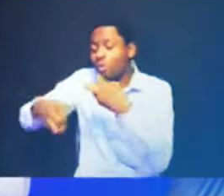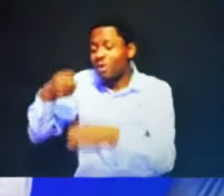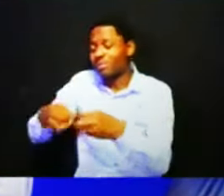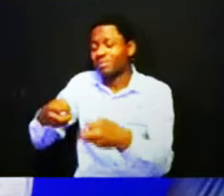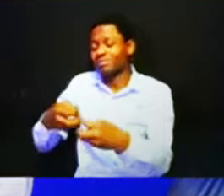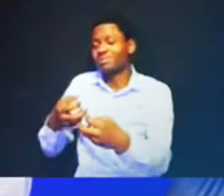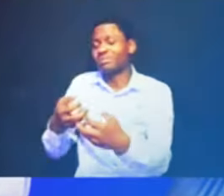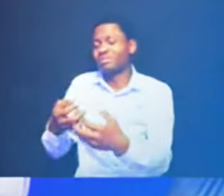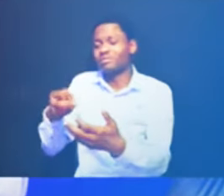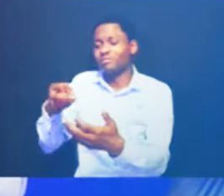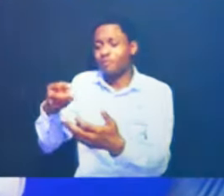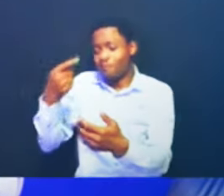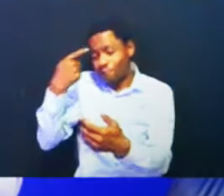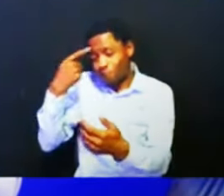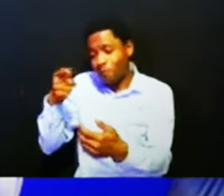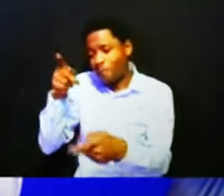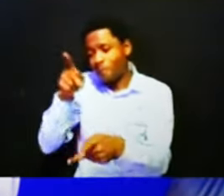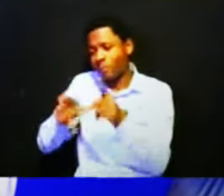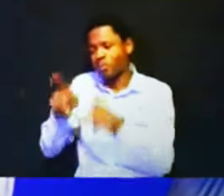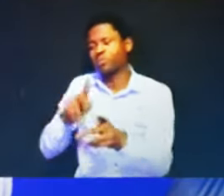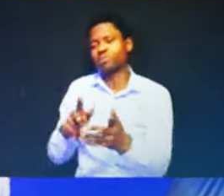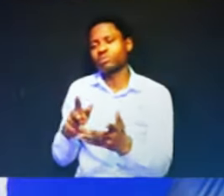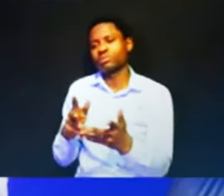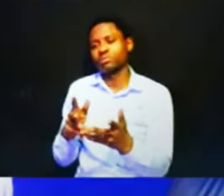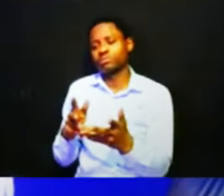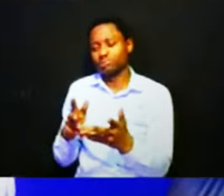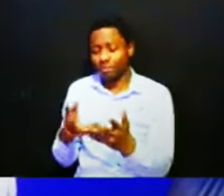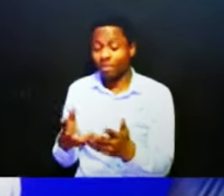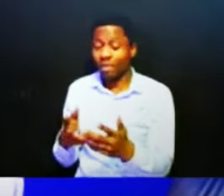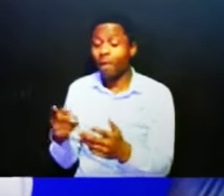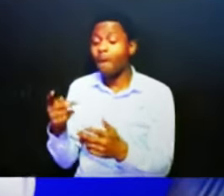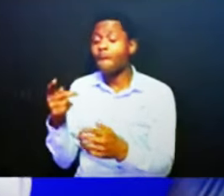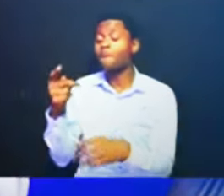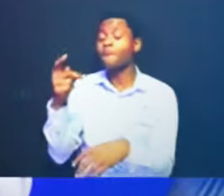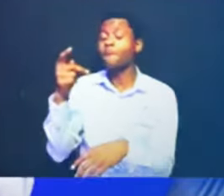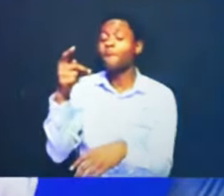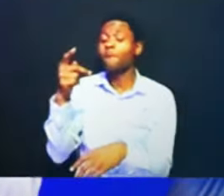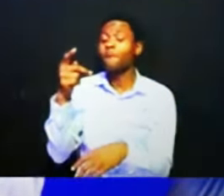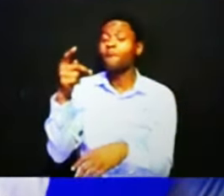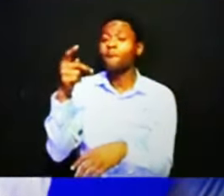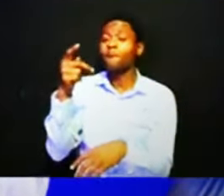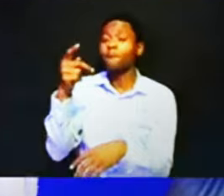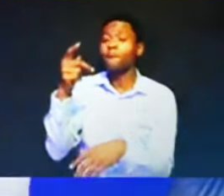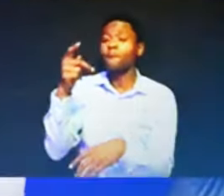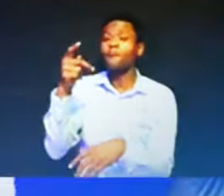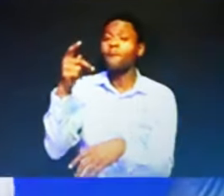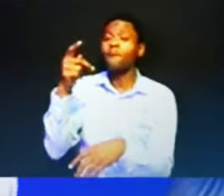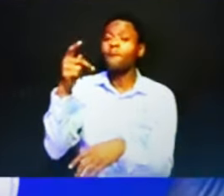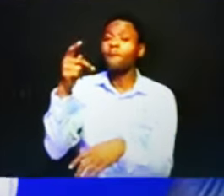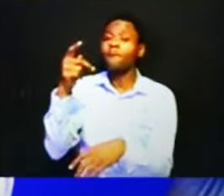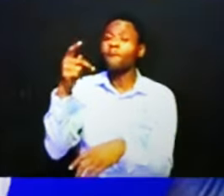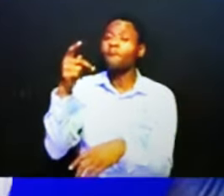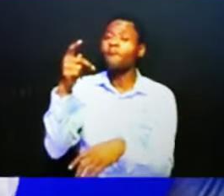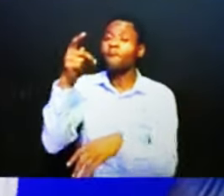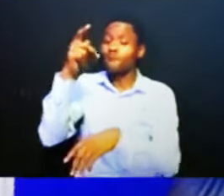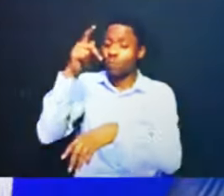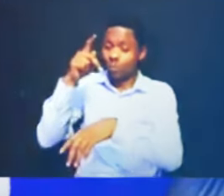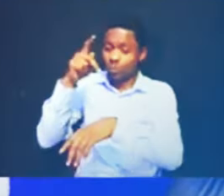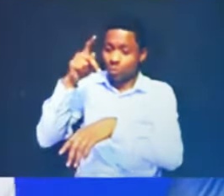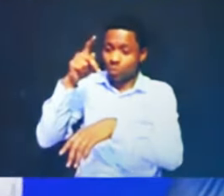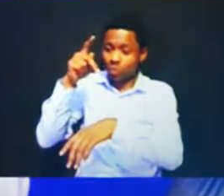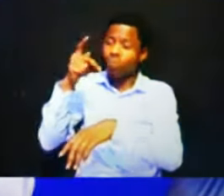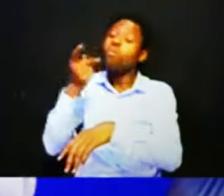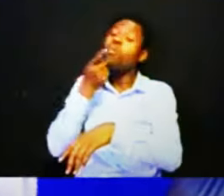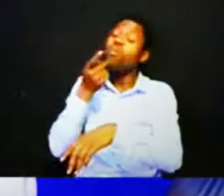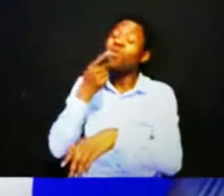wish that day Sintibia too be quem. So, Paul is saying that watch out for those who cause division, they